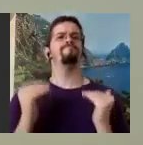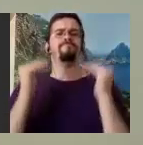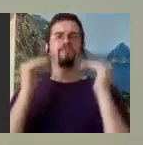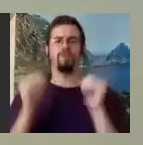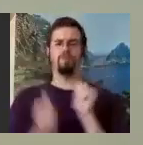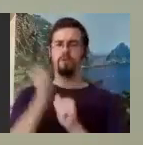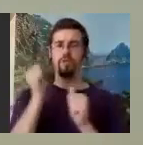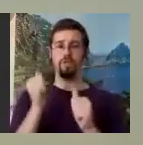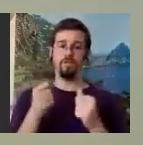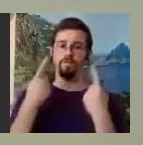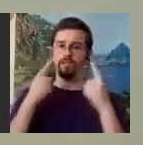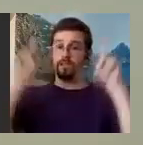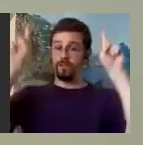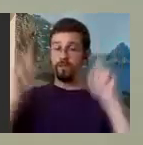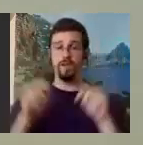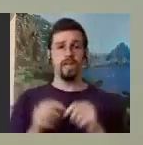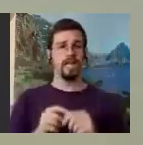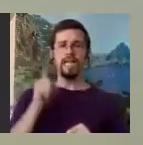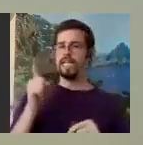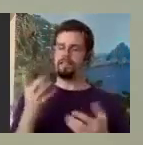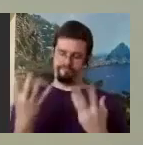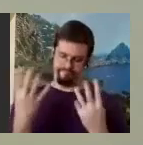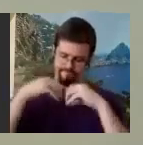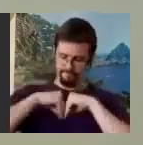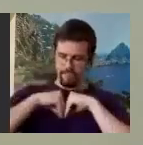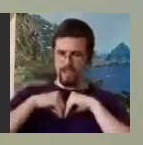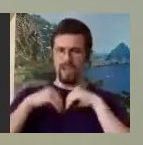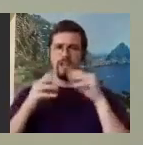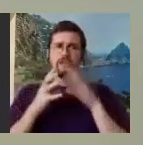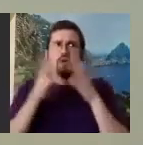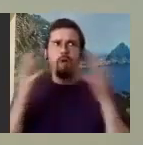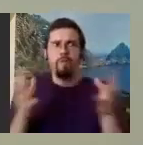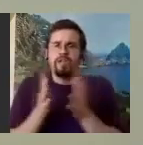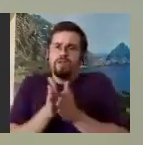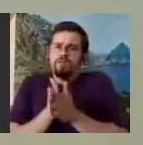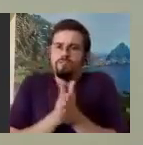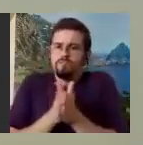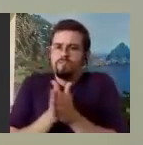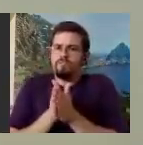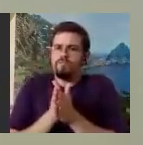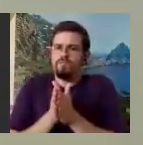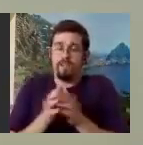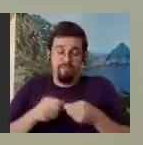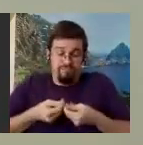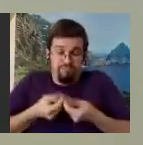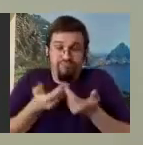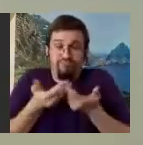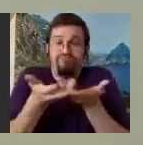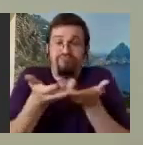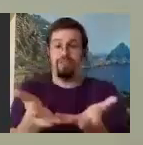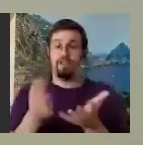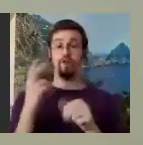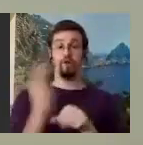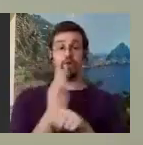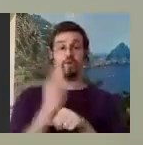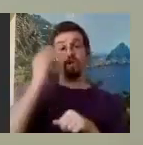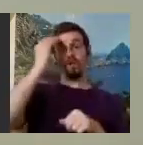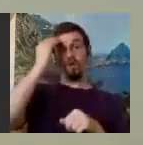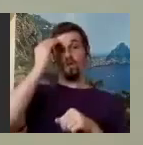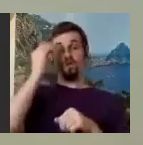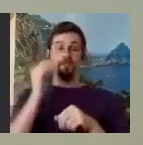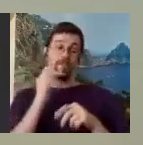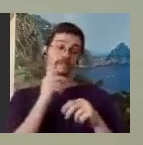amazing teacher with great skills and expertise in challenging and nurturing students to helping them lead the fullest and